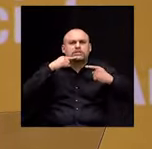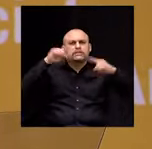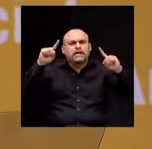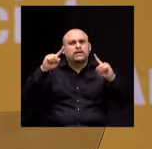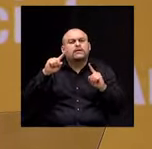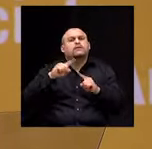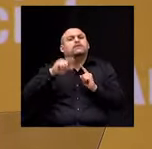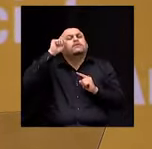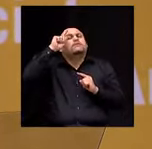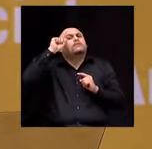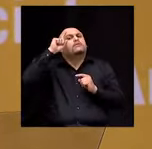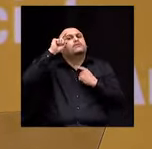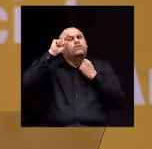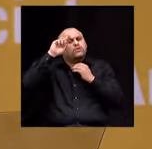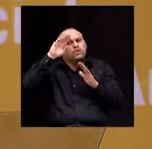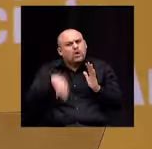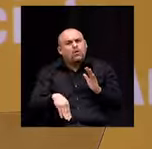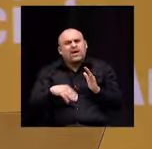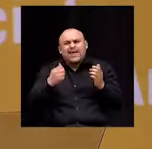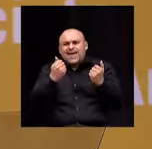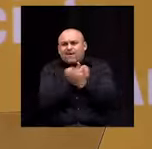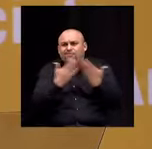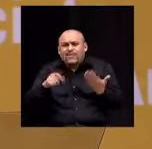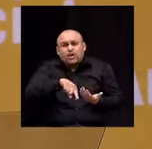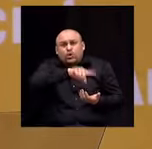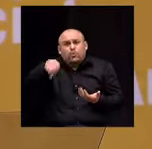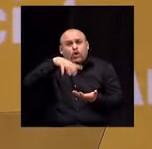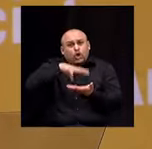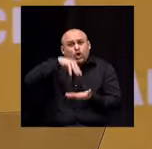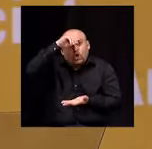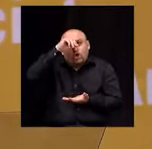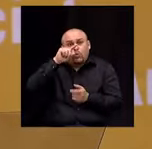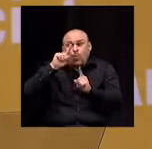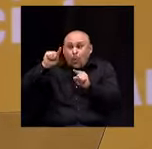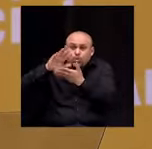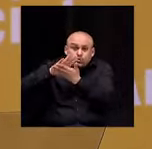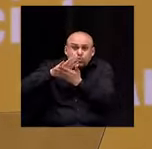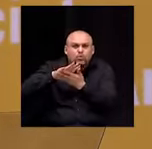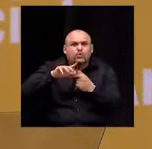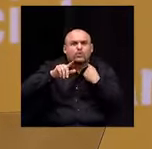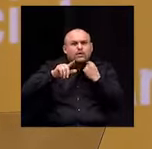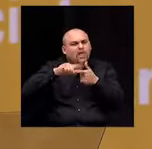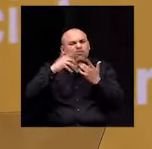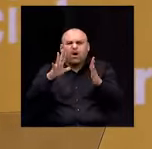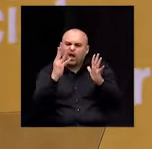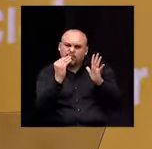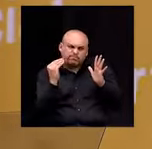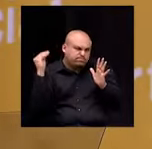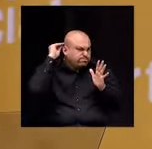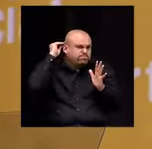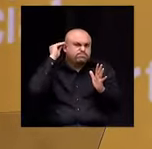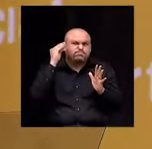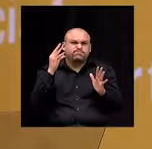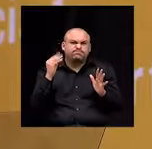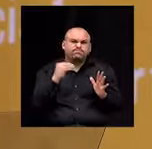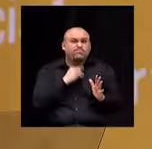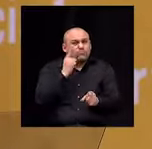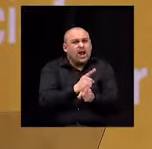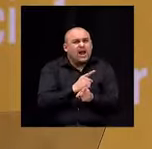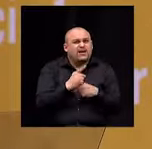just know, everything that you've learned going to school, you got it up here, right?